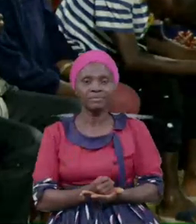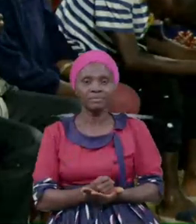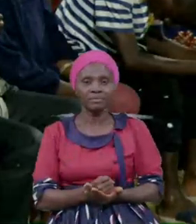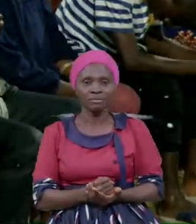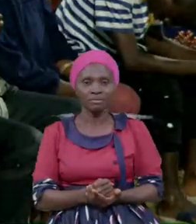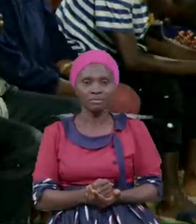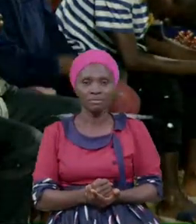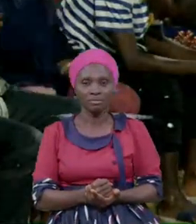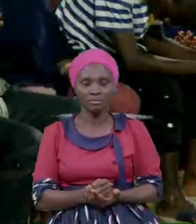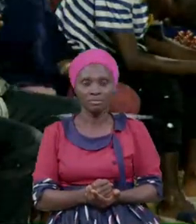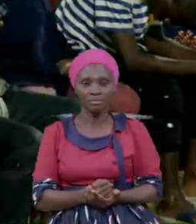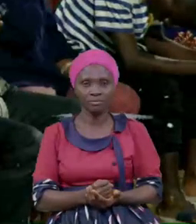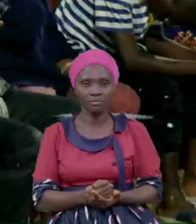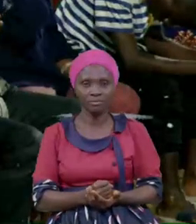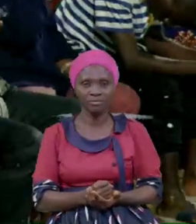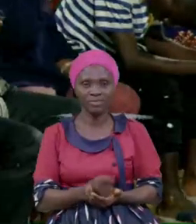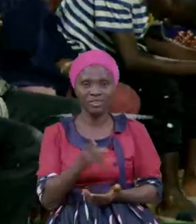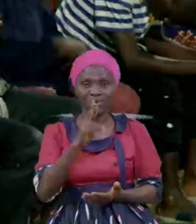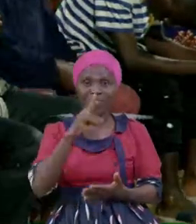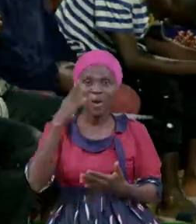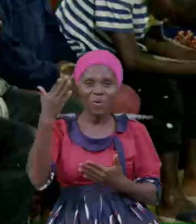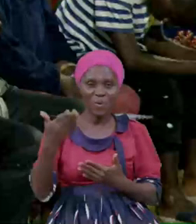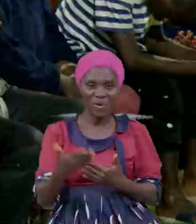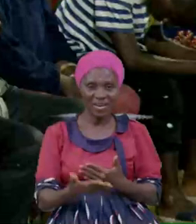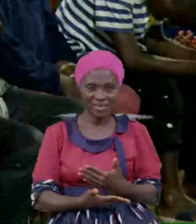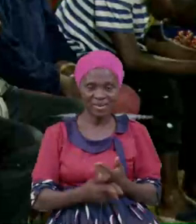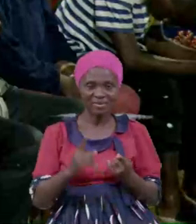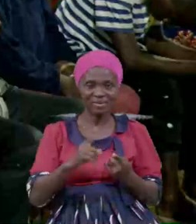Welcome to the kingdom of God.